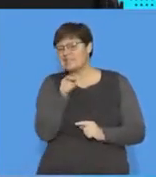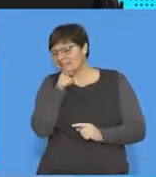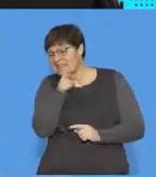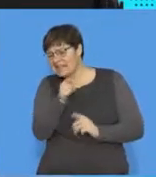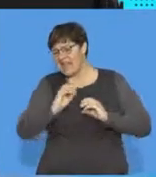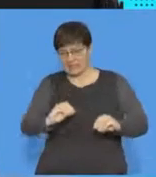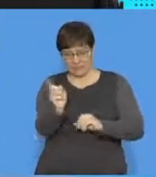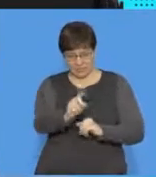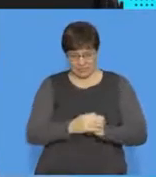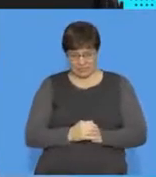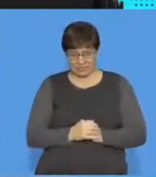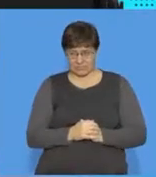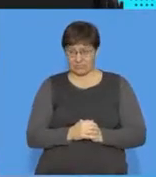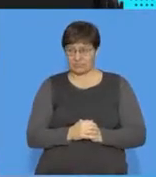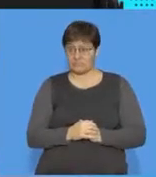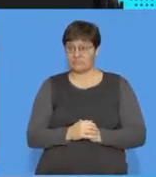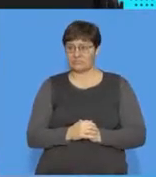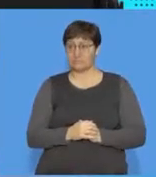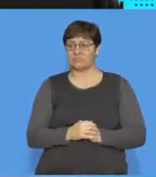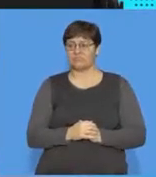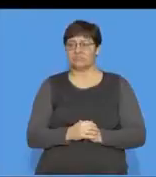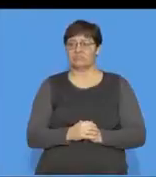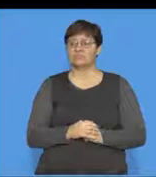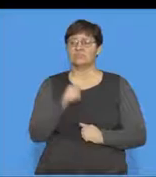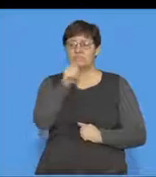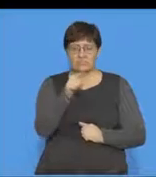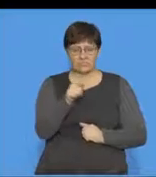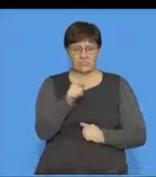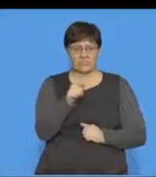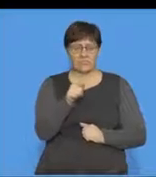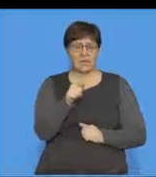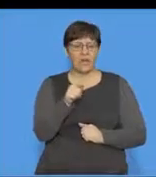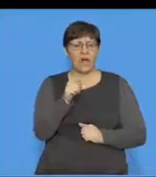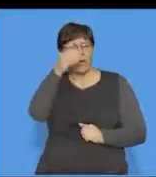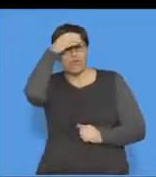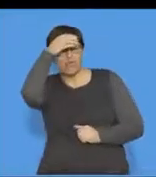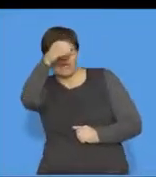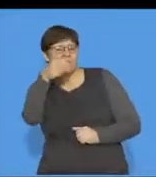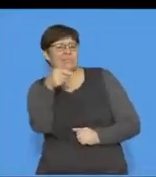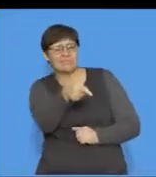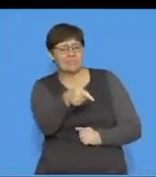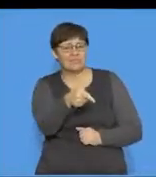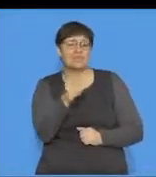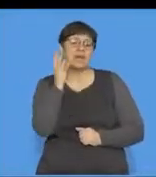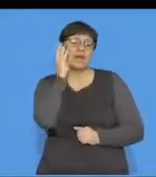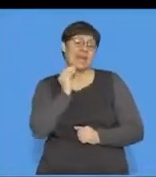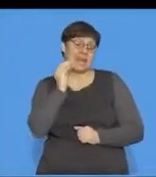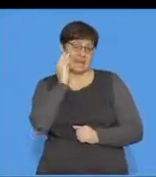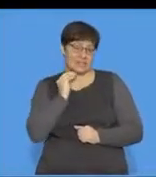particular lesson? Well, first of all, this idea or concept of